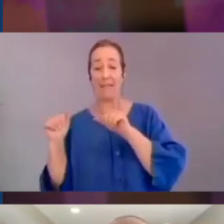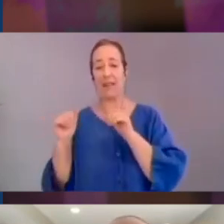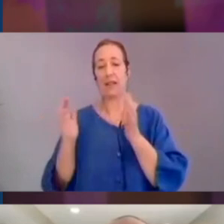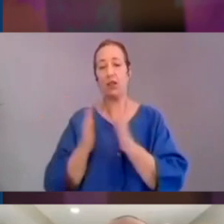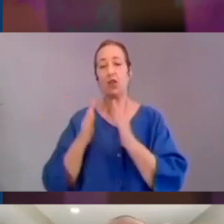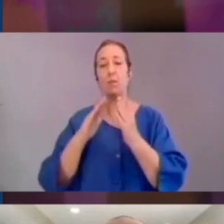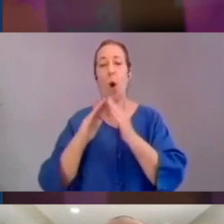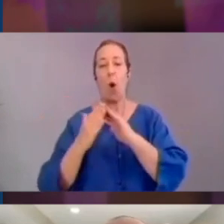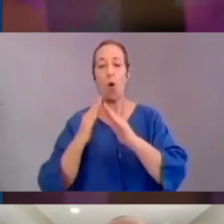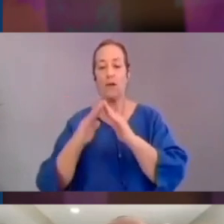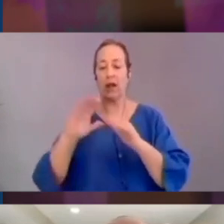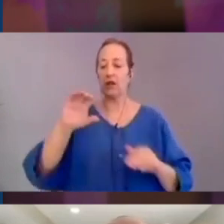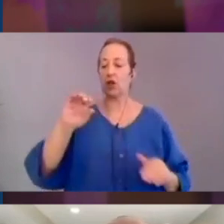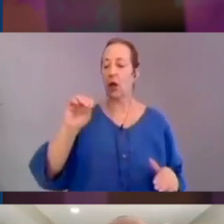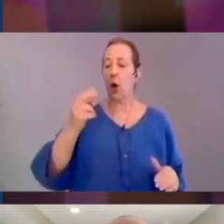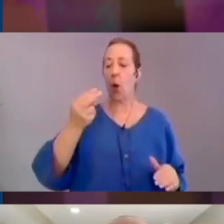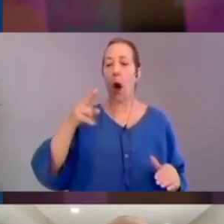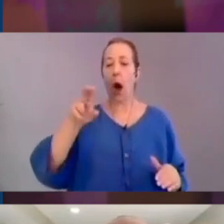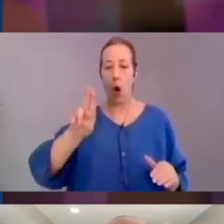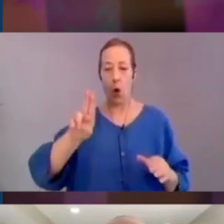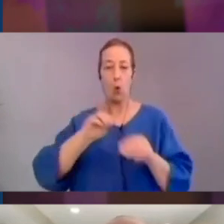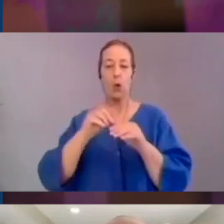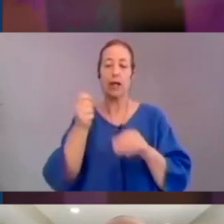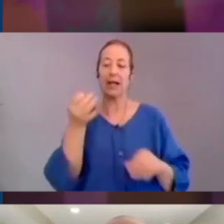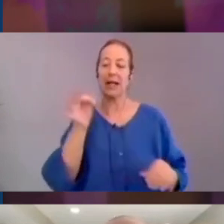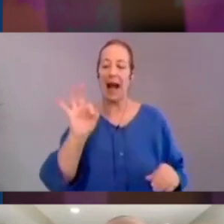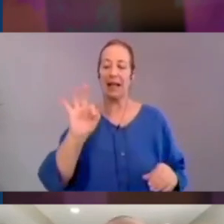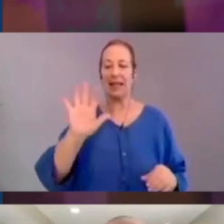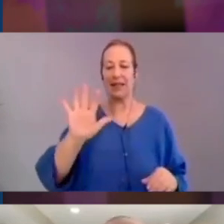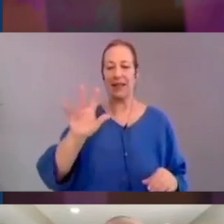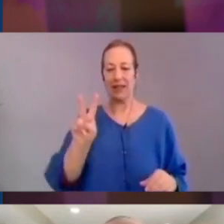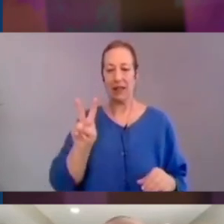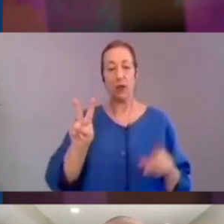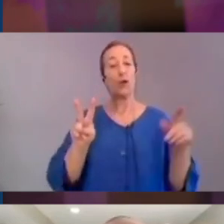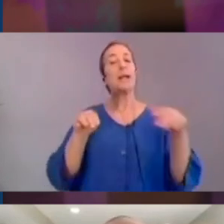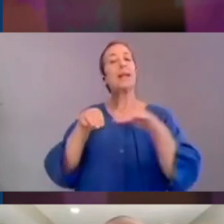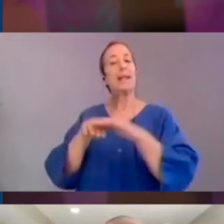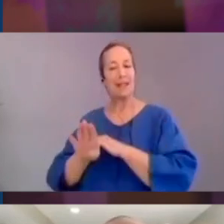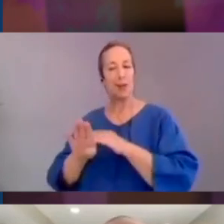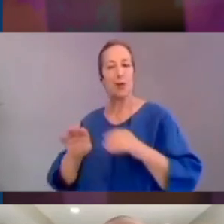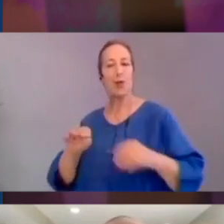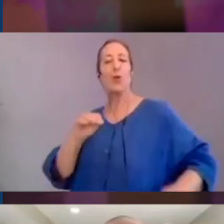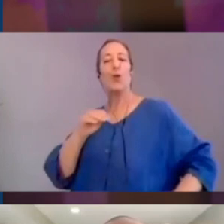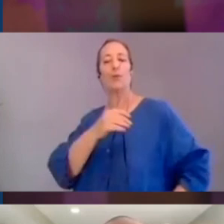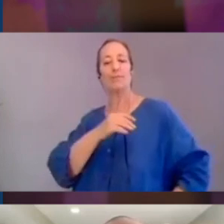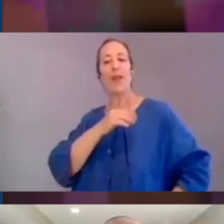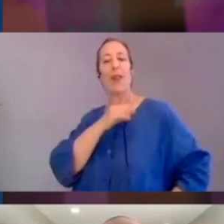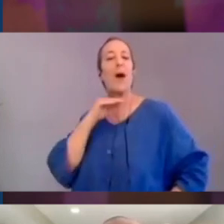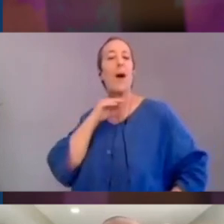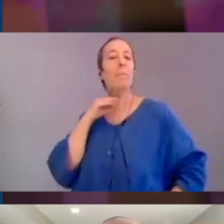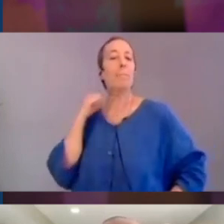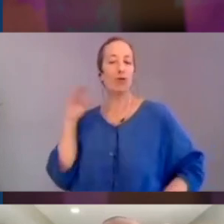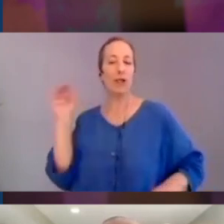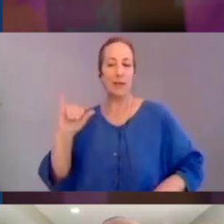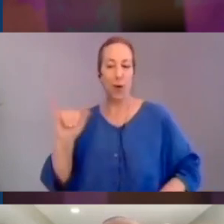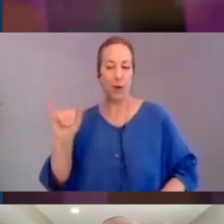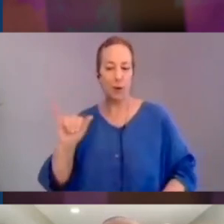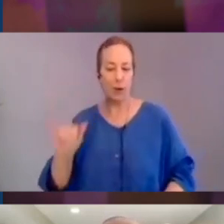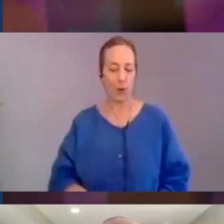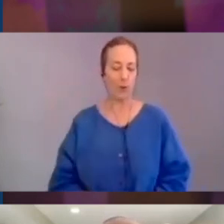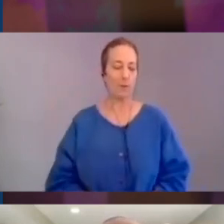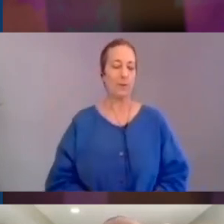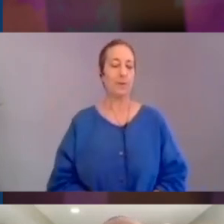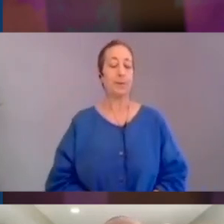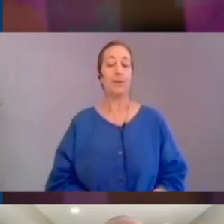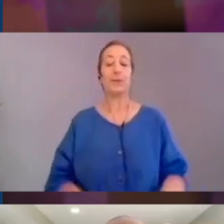Oahu in 1952, when he enlisted in the US Marines as well. After serving in the Korean War,